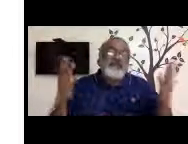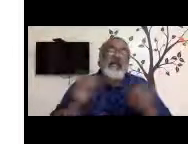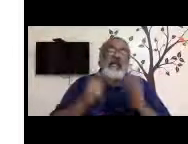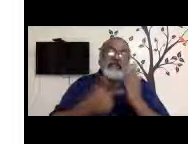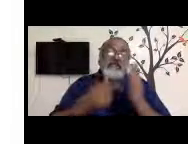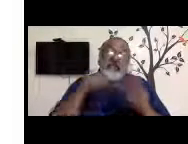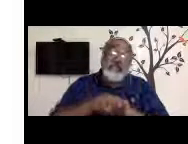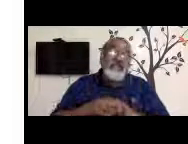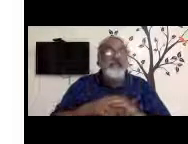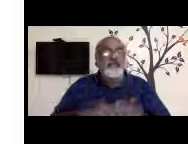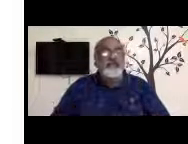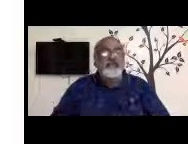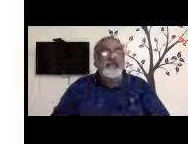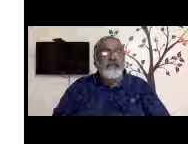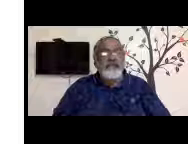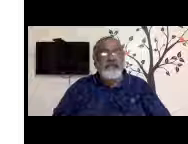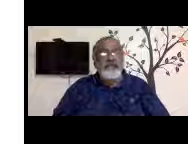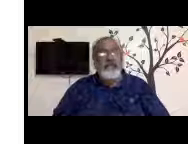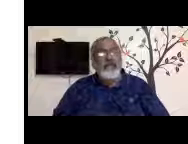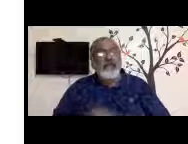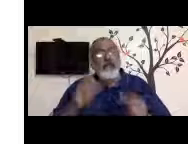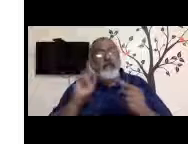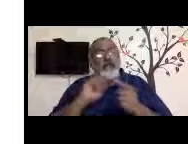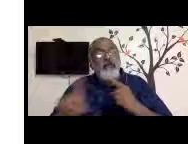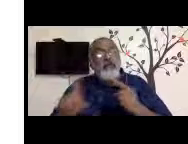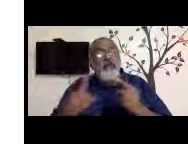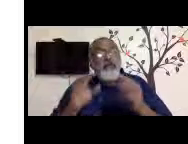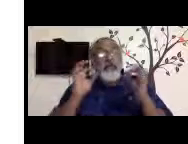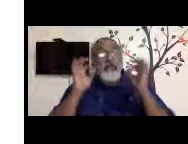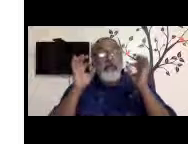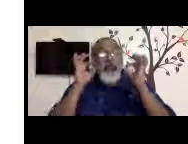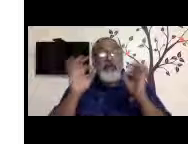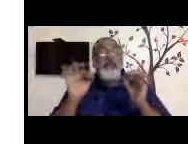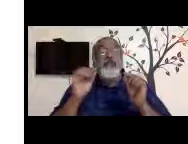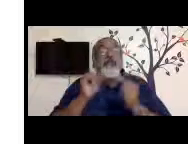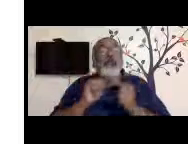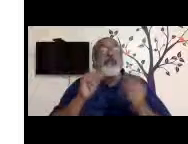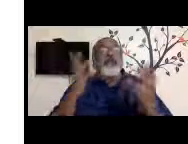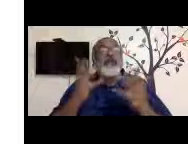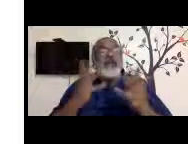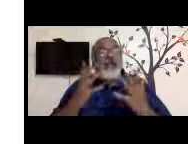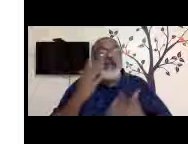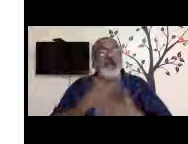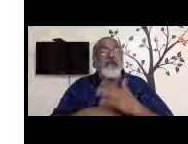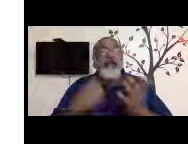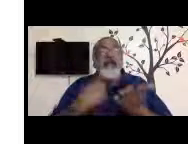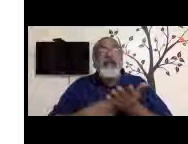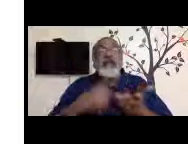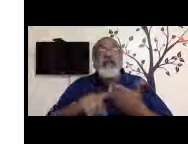And another very important aspect of disability is